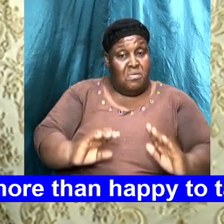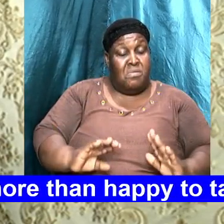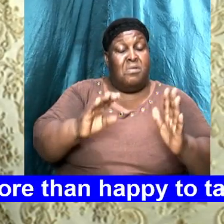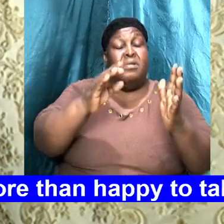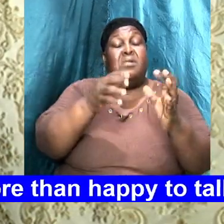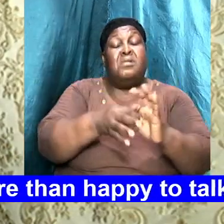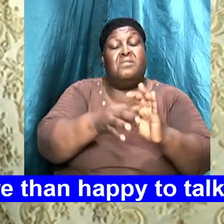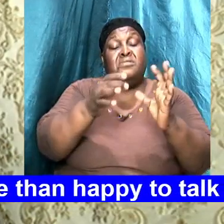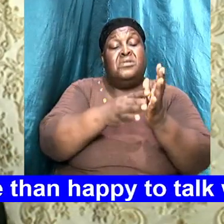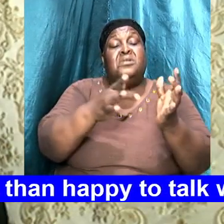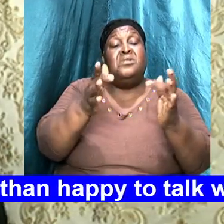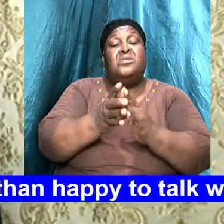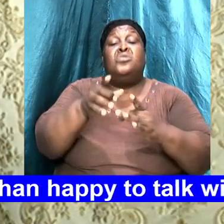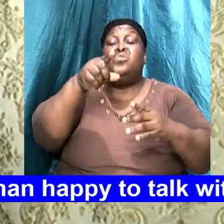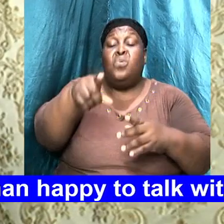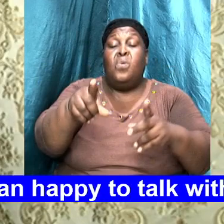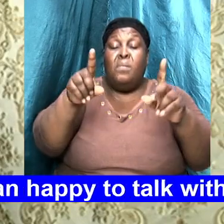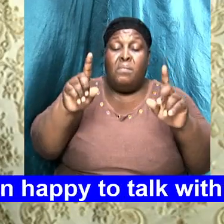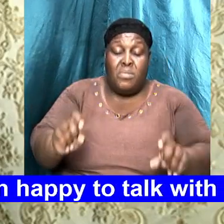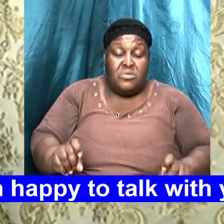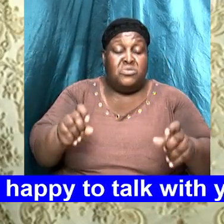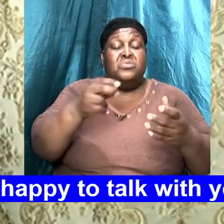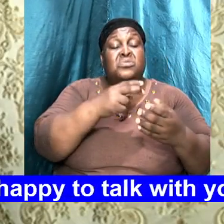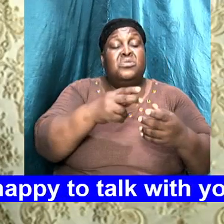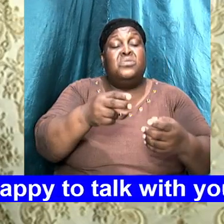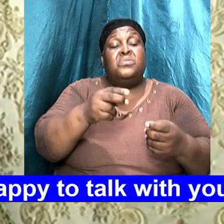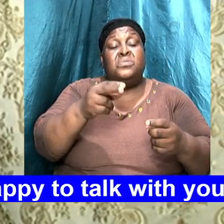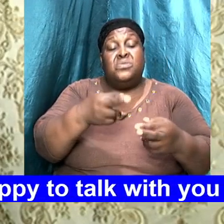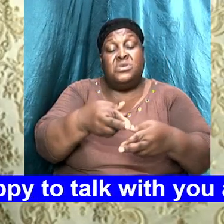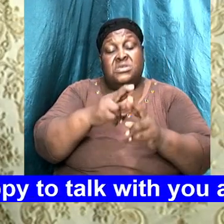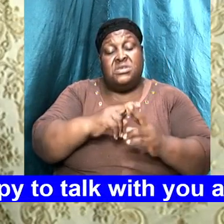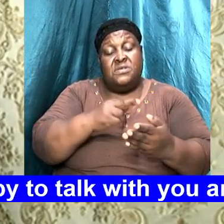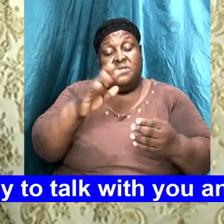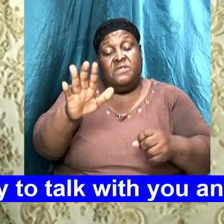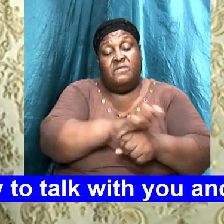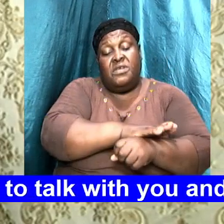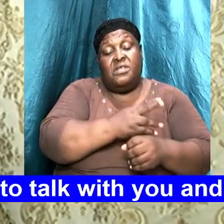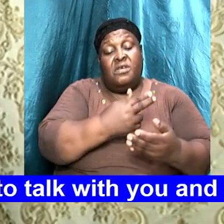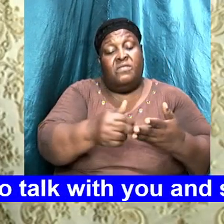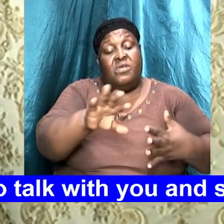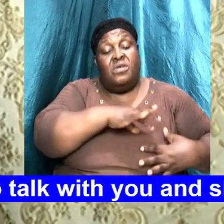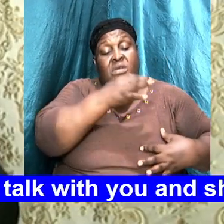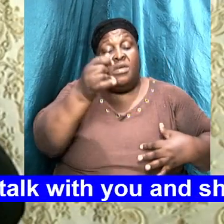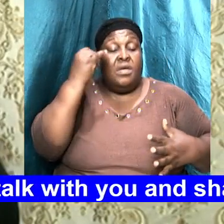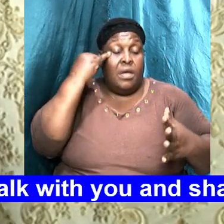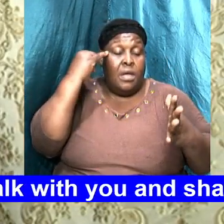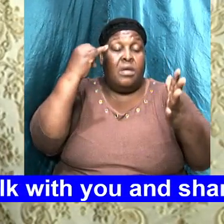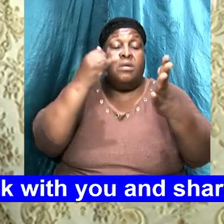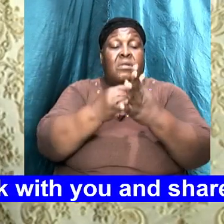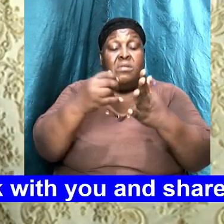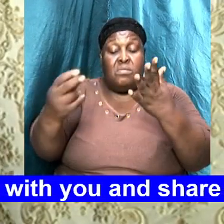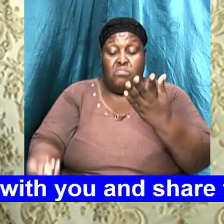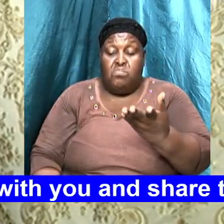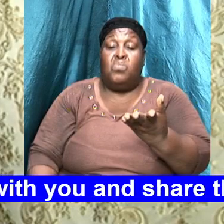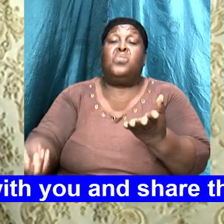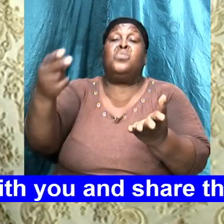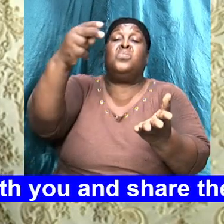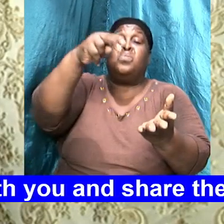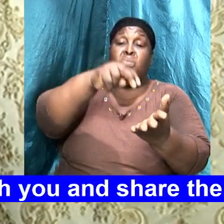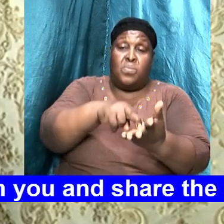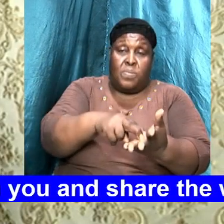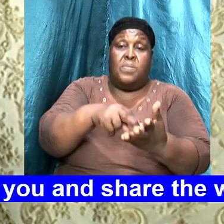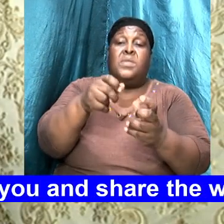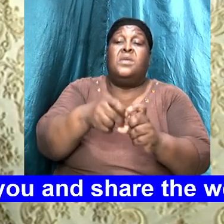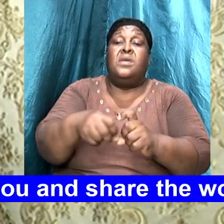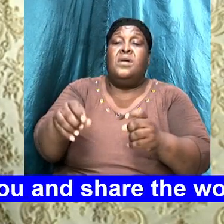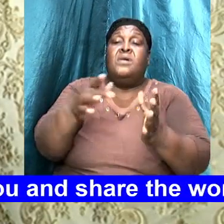and you must receive the infilling of the Holy Spirit, identifying you with the resurrection of